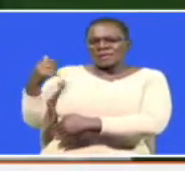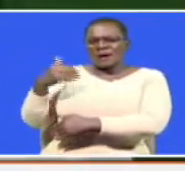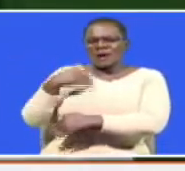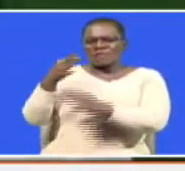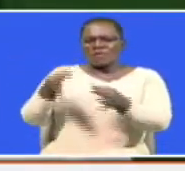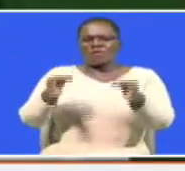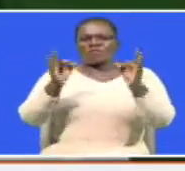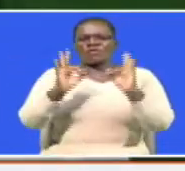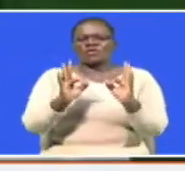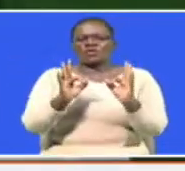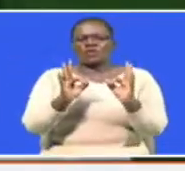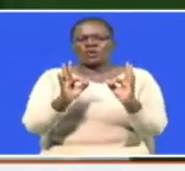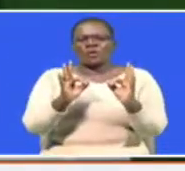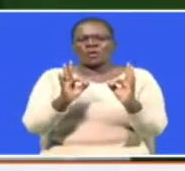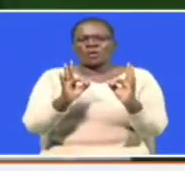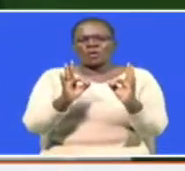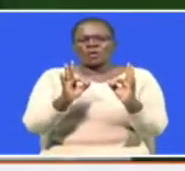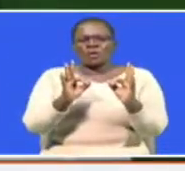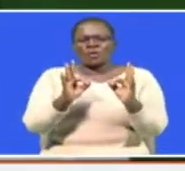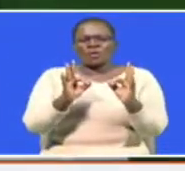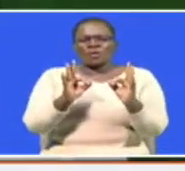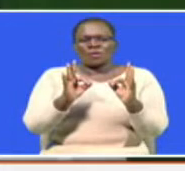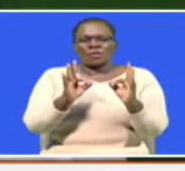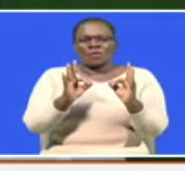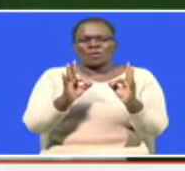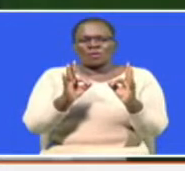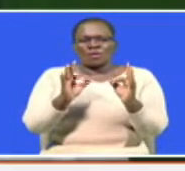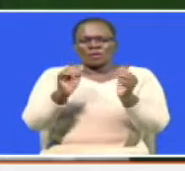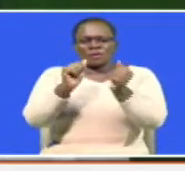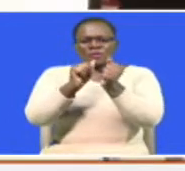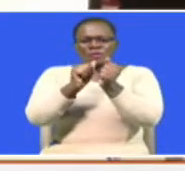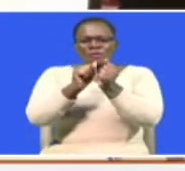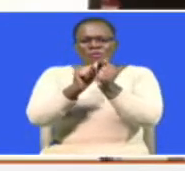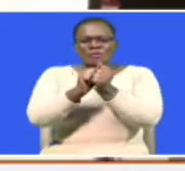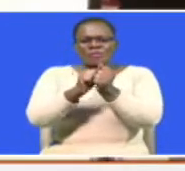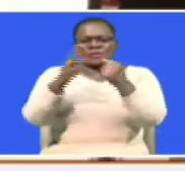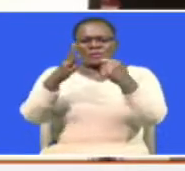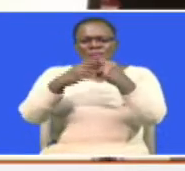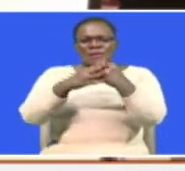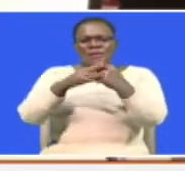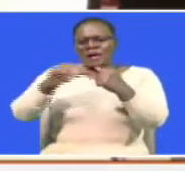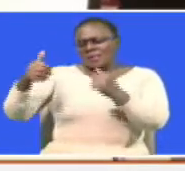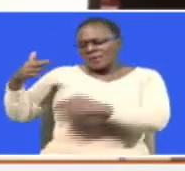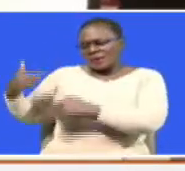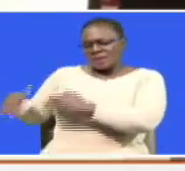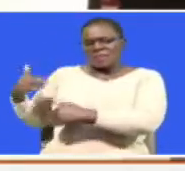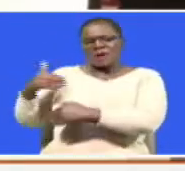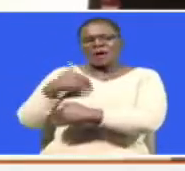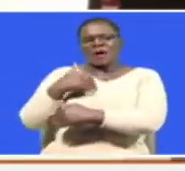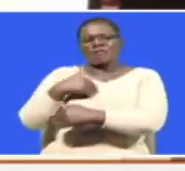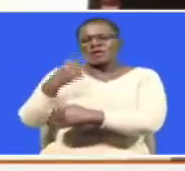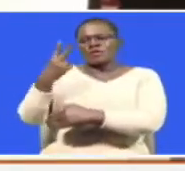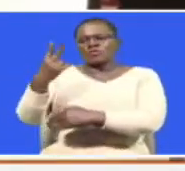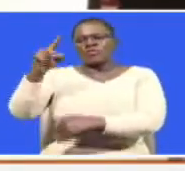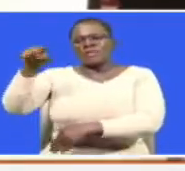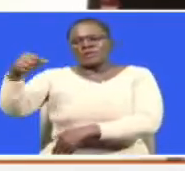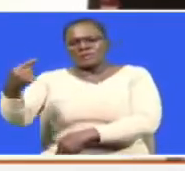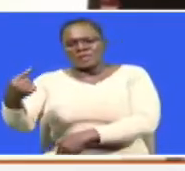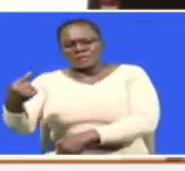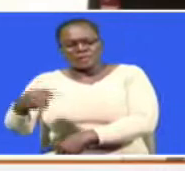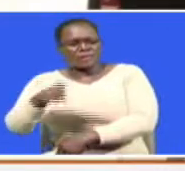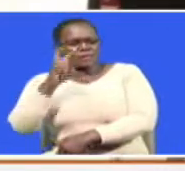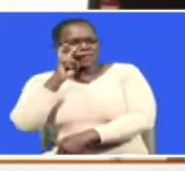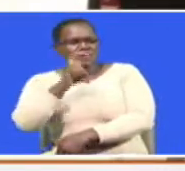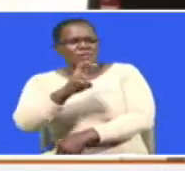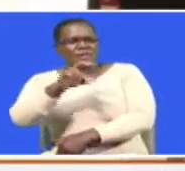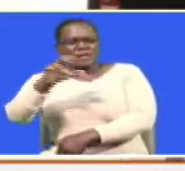maofisa ambao wako ndani ya bahari 19. Wenzetu majirani wako na 2,000.